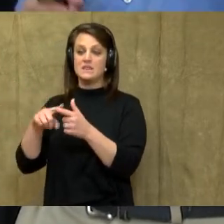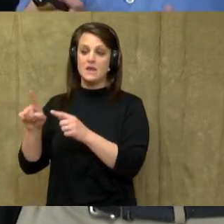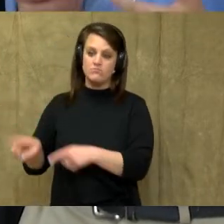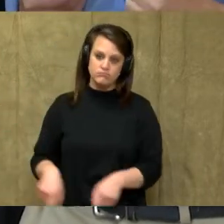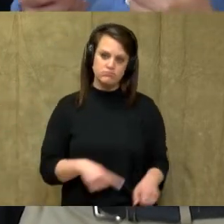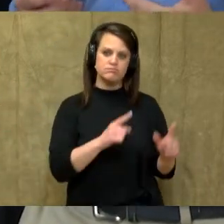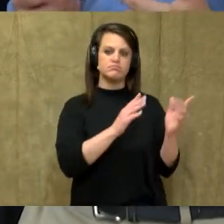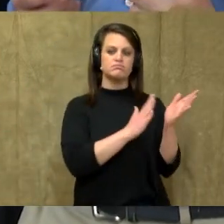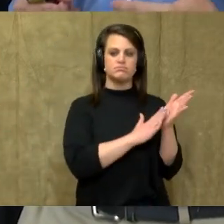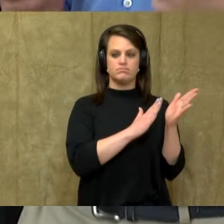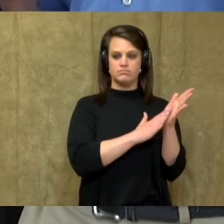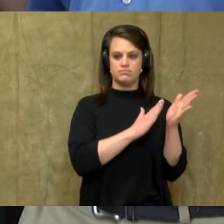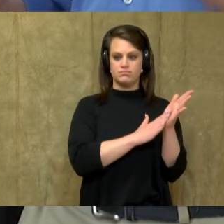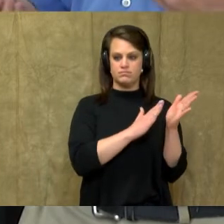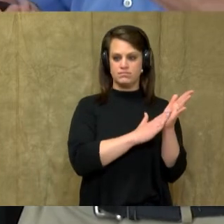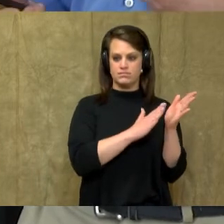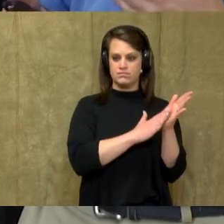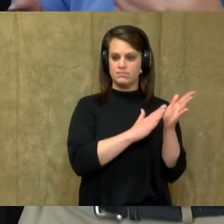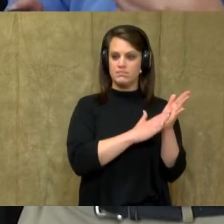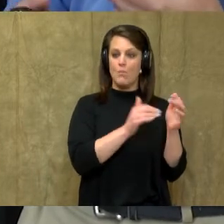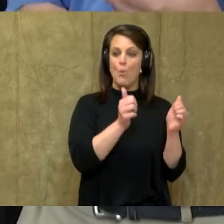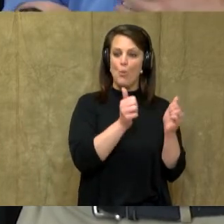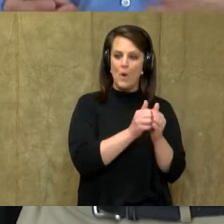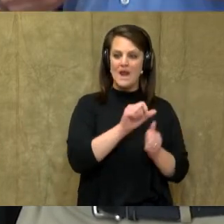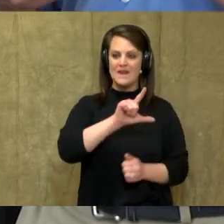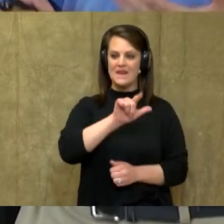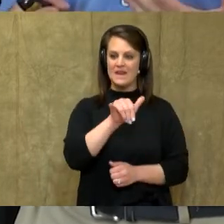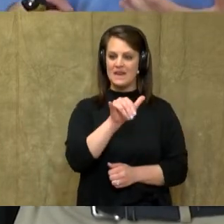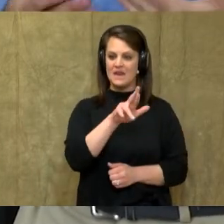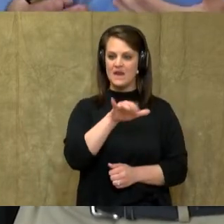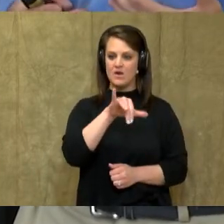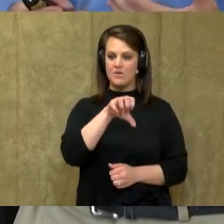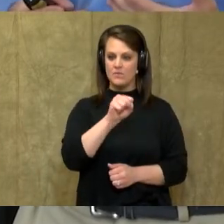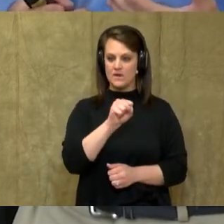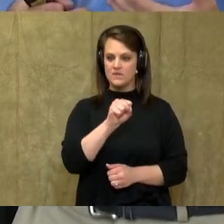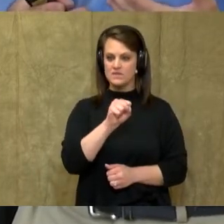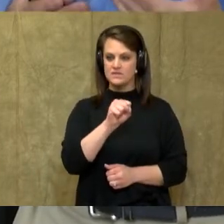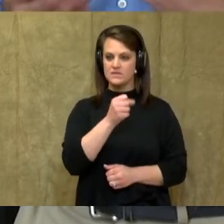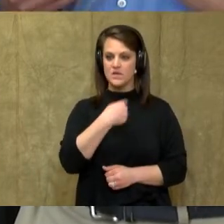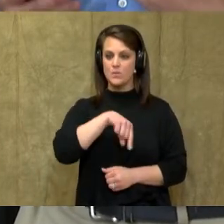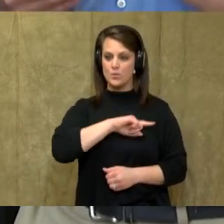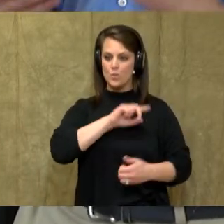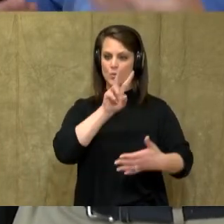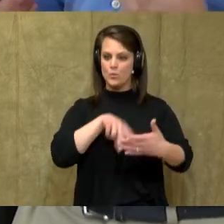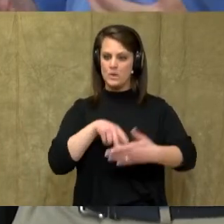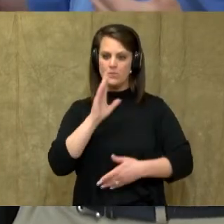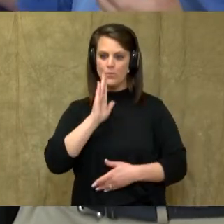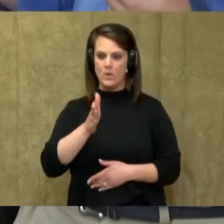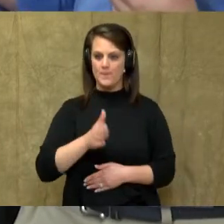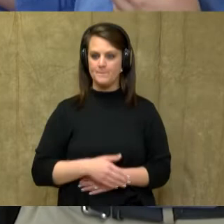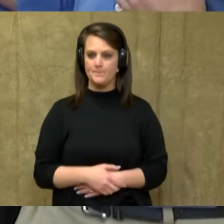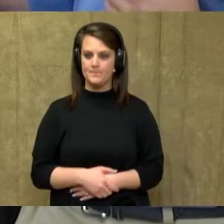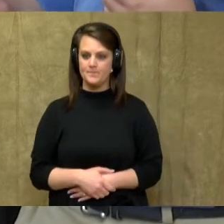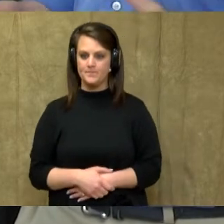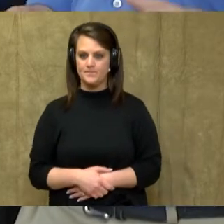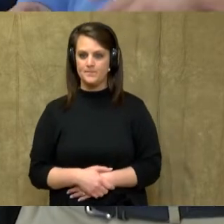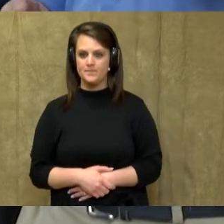return back to the melody with the lyrics and read that melody on the staff.